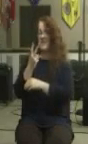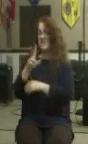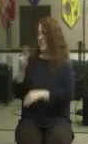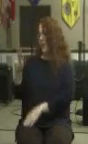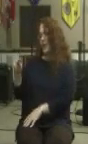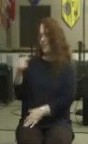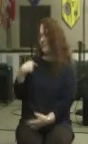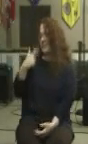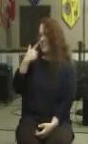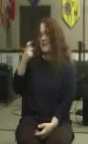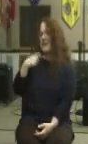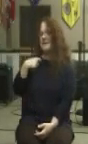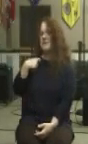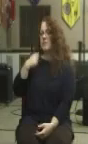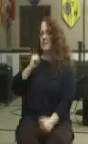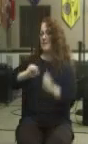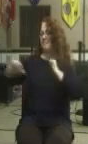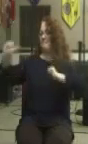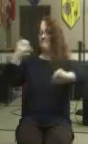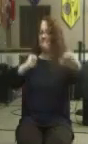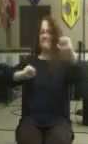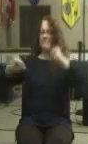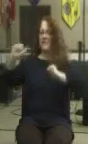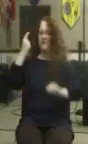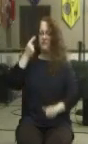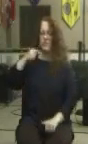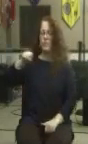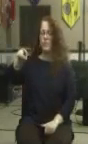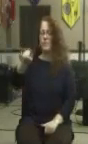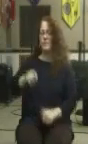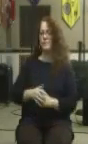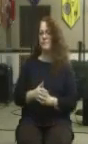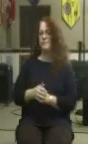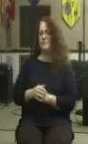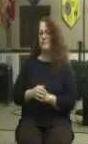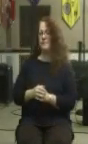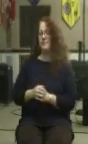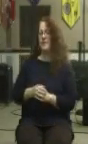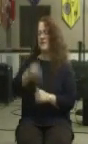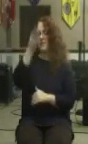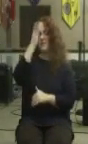I would love to see that. No, you don't, because it will be entertainment for you.